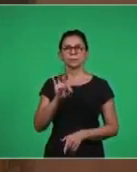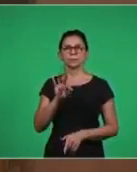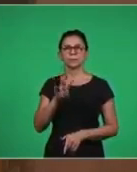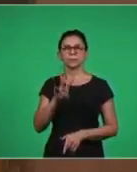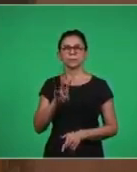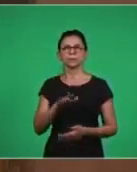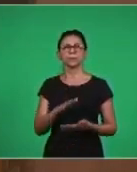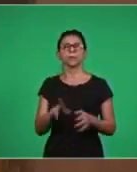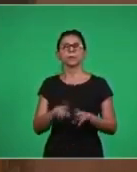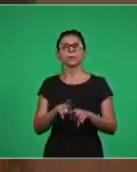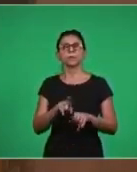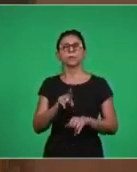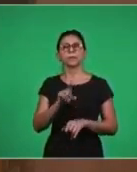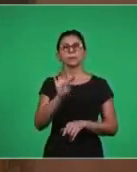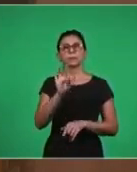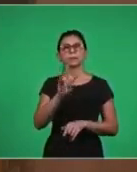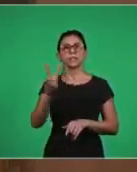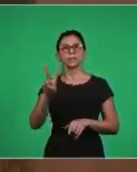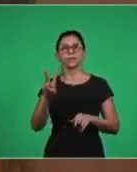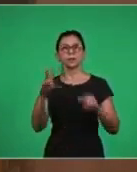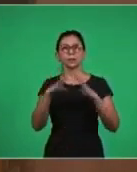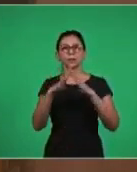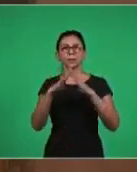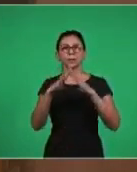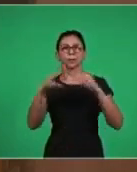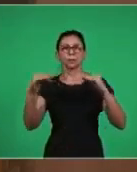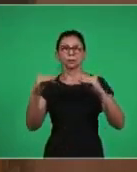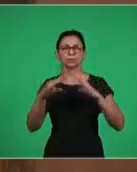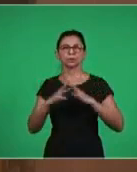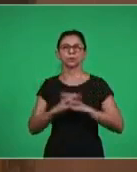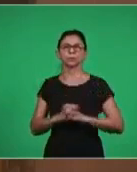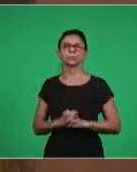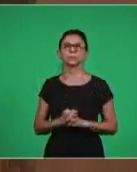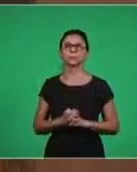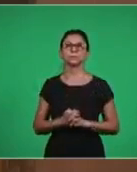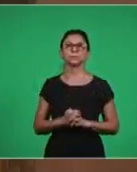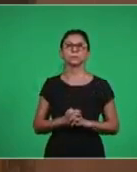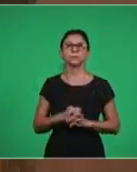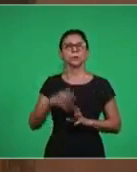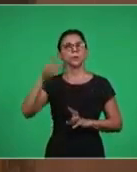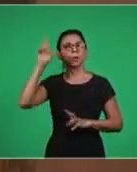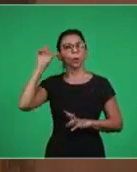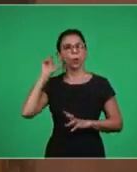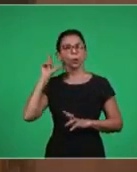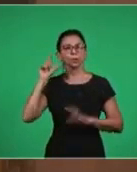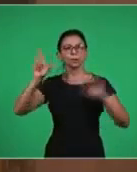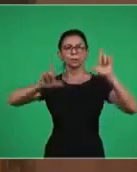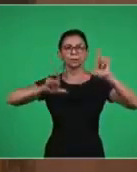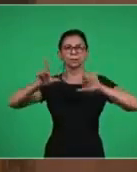Now it's going to be through another TV channel. It was yes, but it's going to have another day.